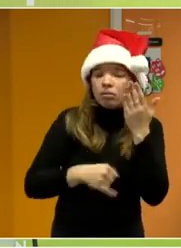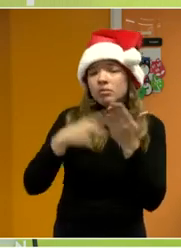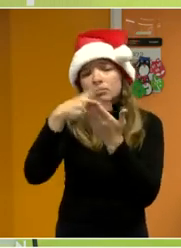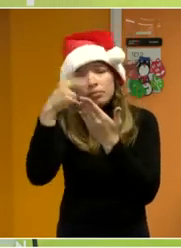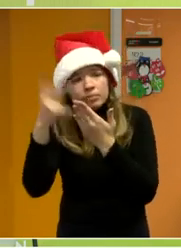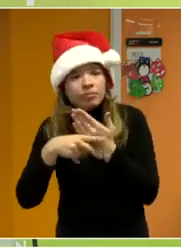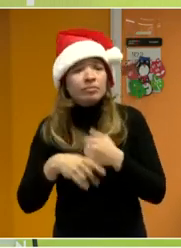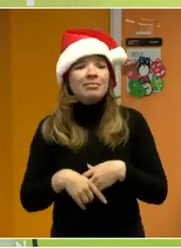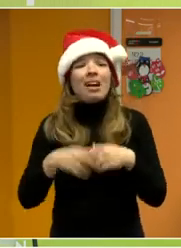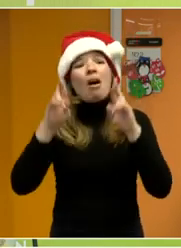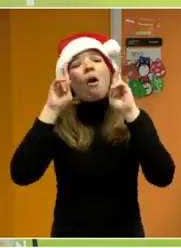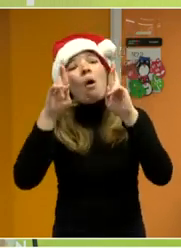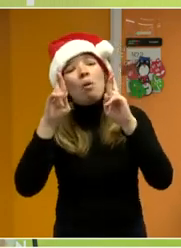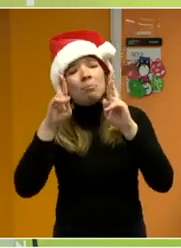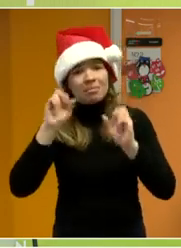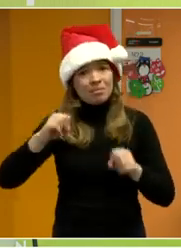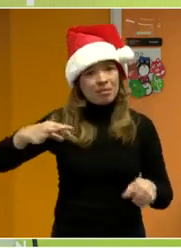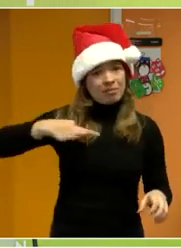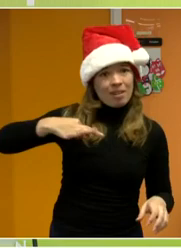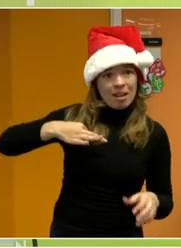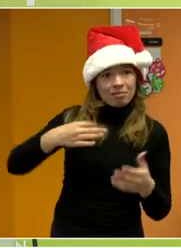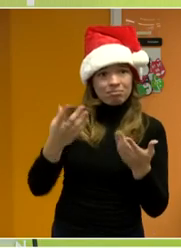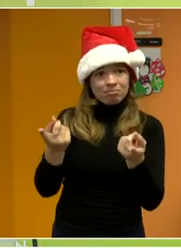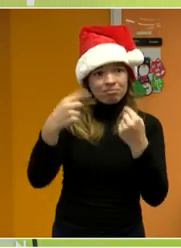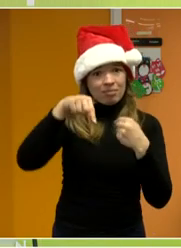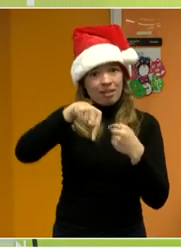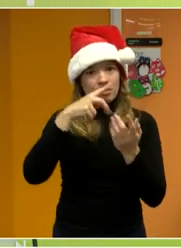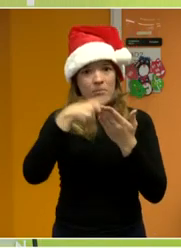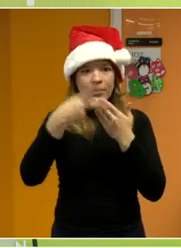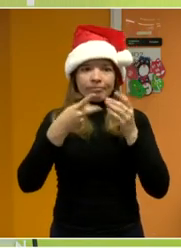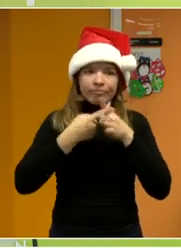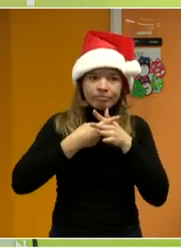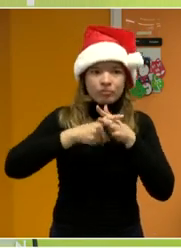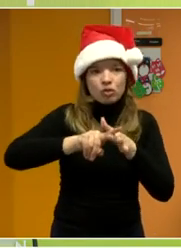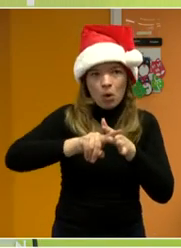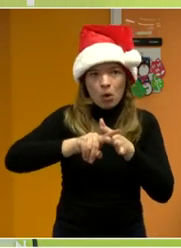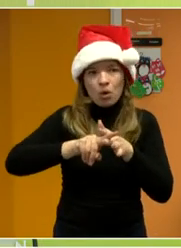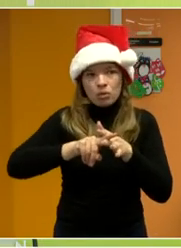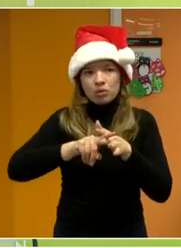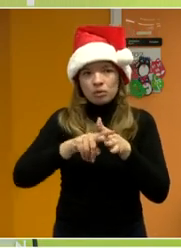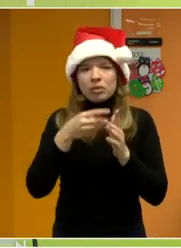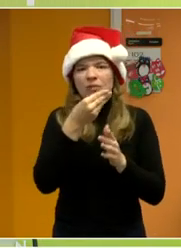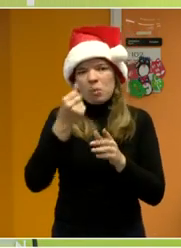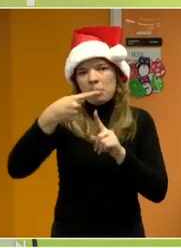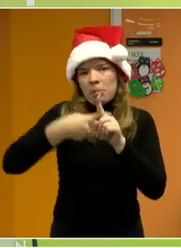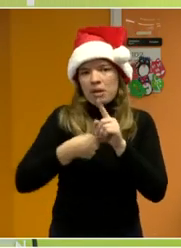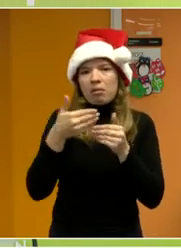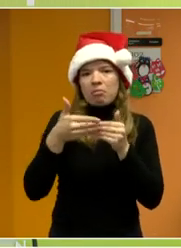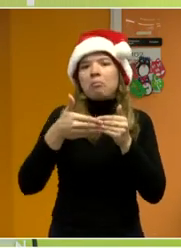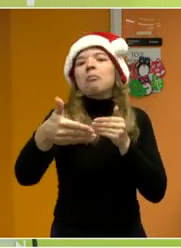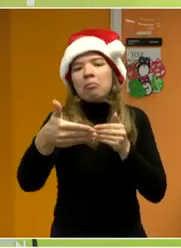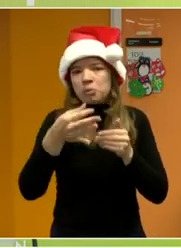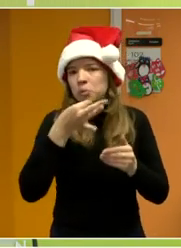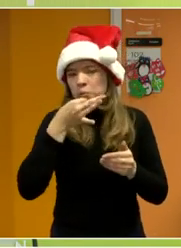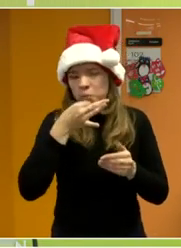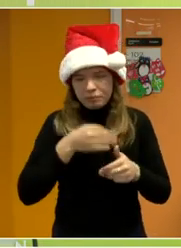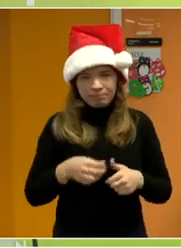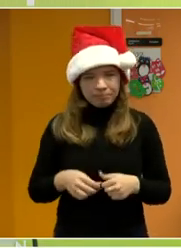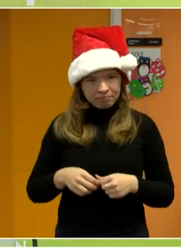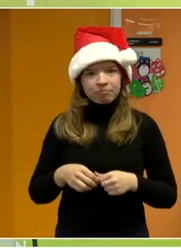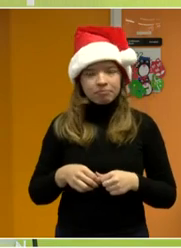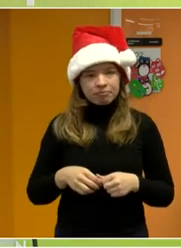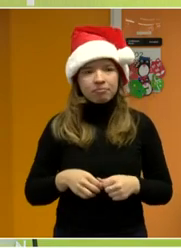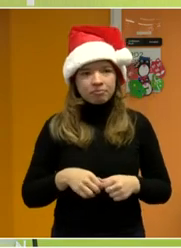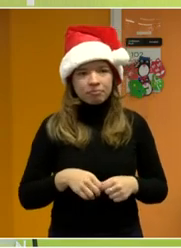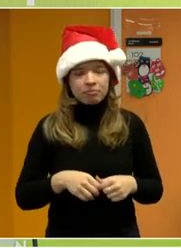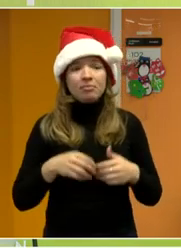applicants. We're looking for that program starting in a couple months. And I would be remiss if I didn't take advantage of this